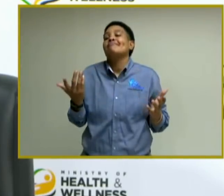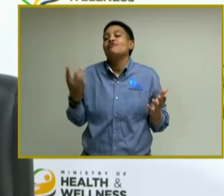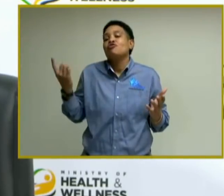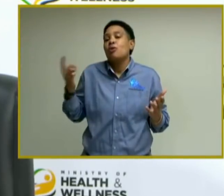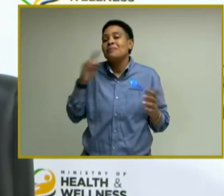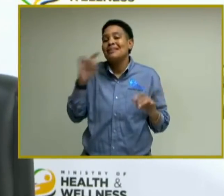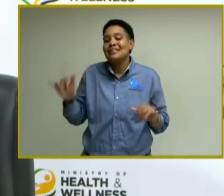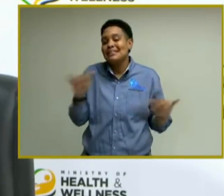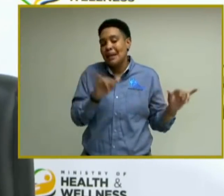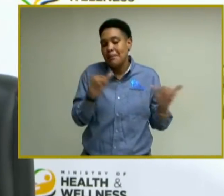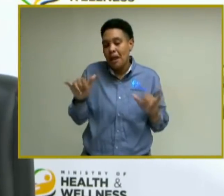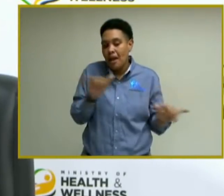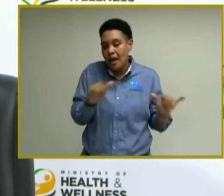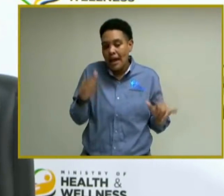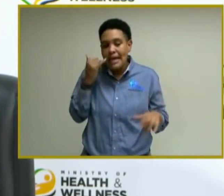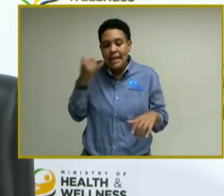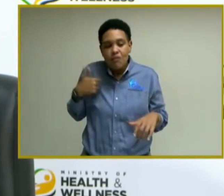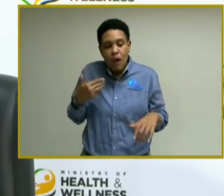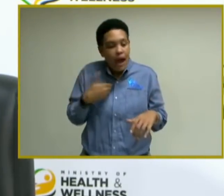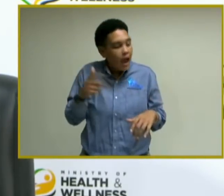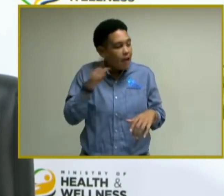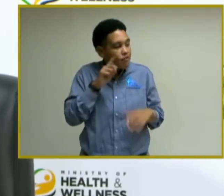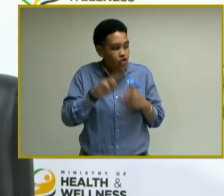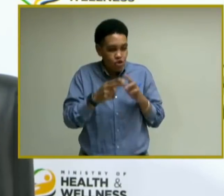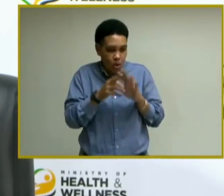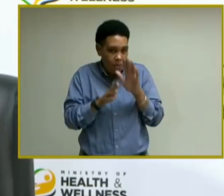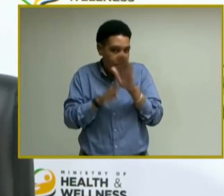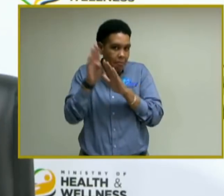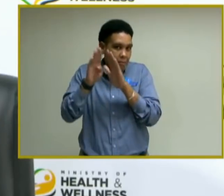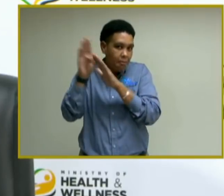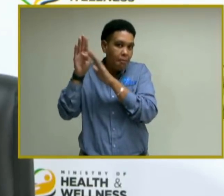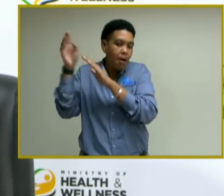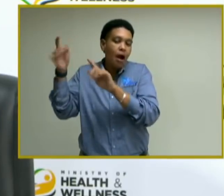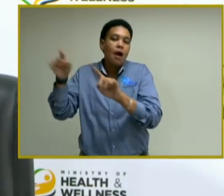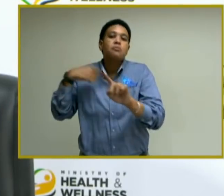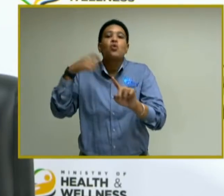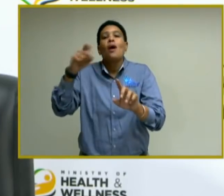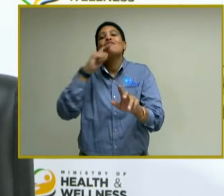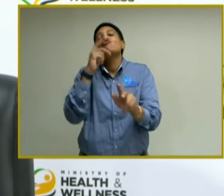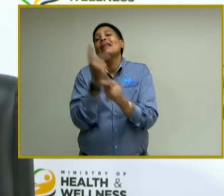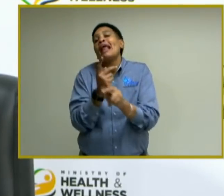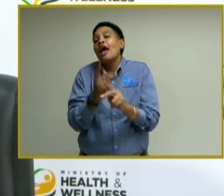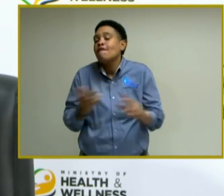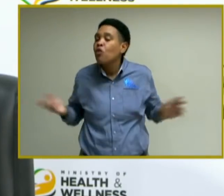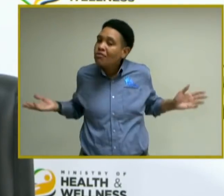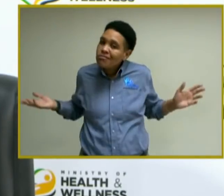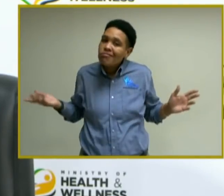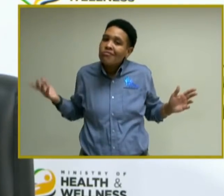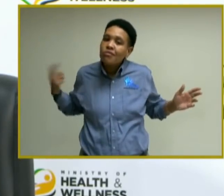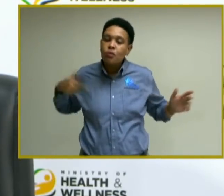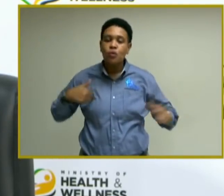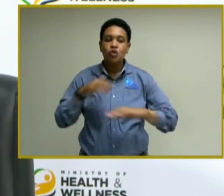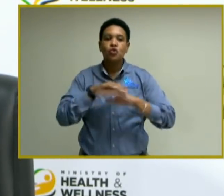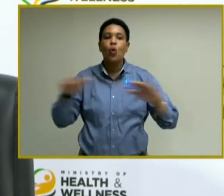similar when we have the surgeries and so on. So we have to be very, very careful that we